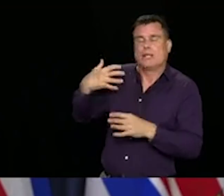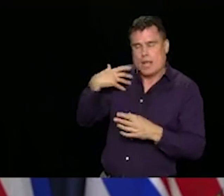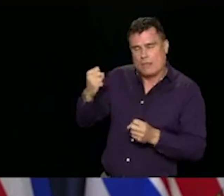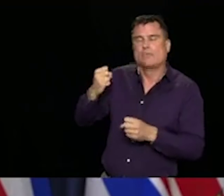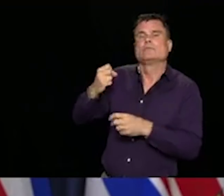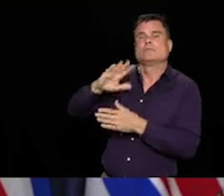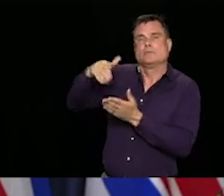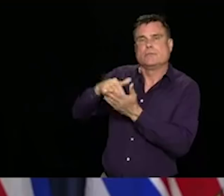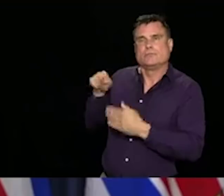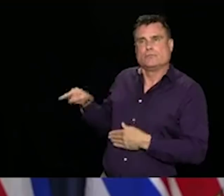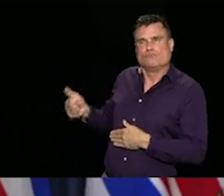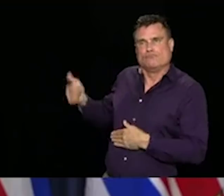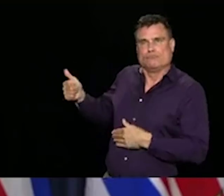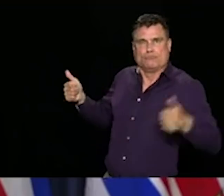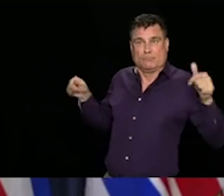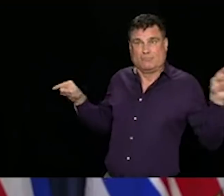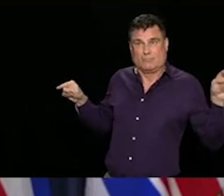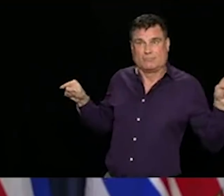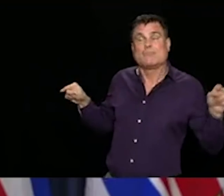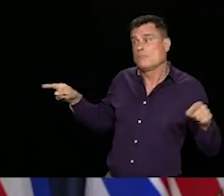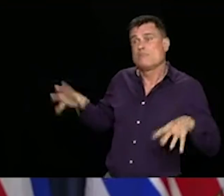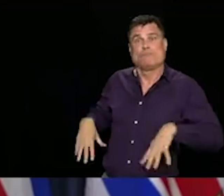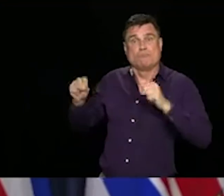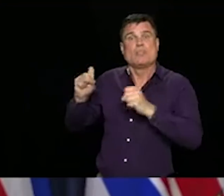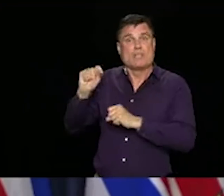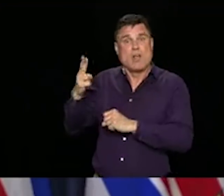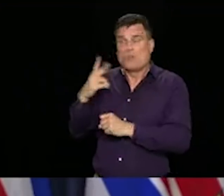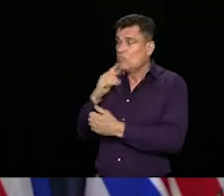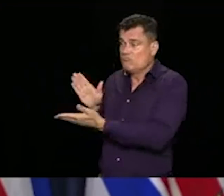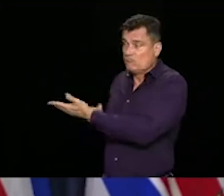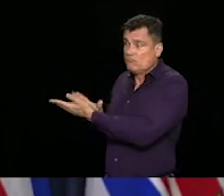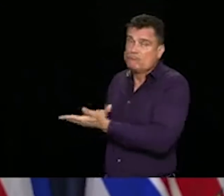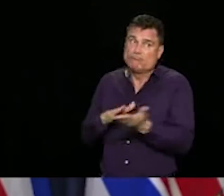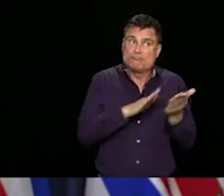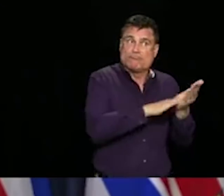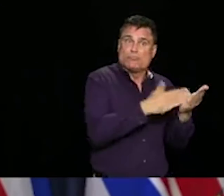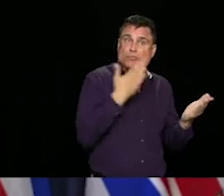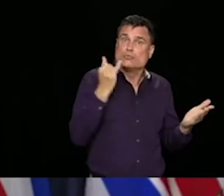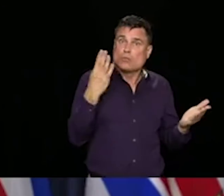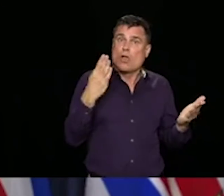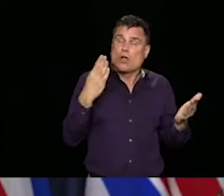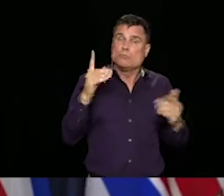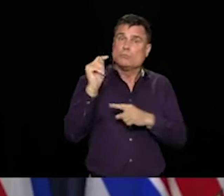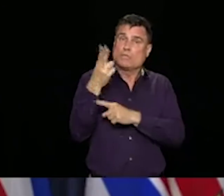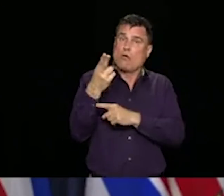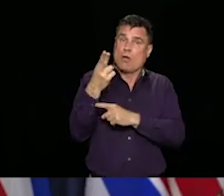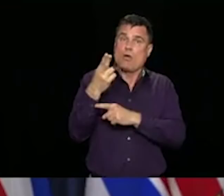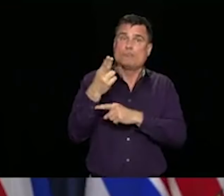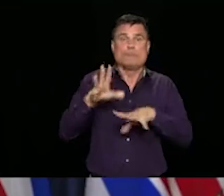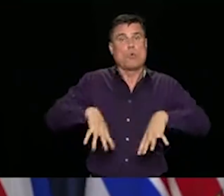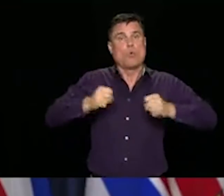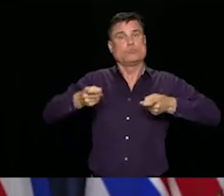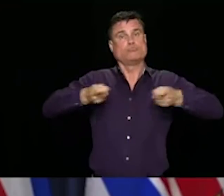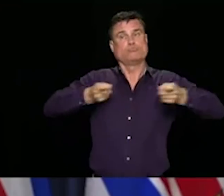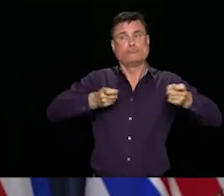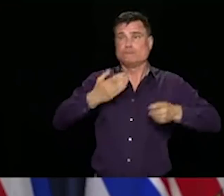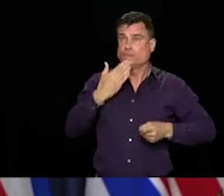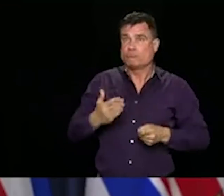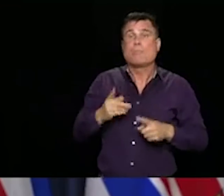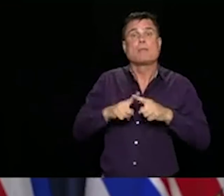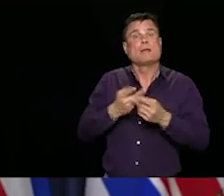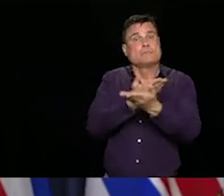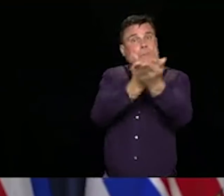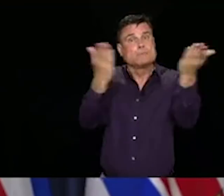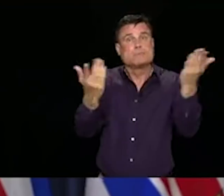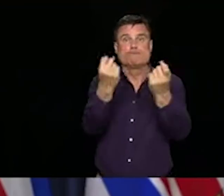Joan Isaacs for an equally impressive show. And I wanted to thank all the people who submitted helpful questions, and encourage